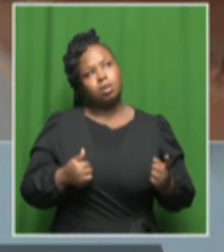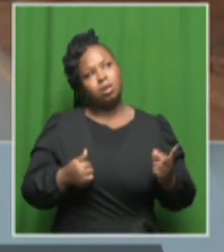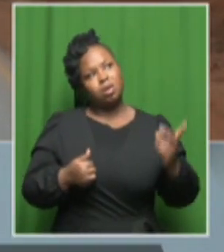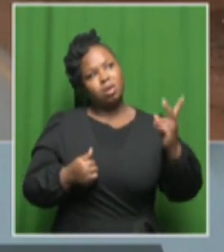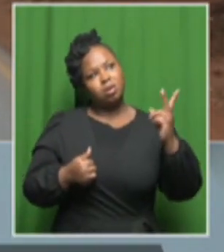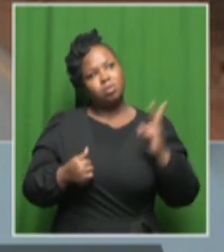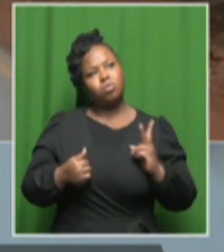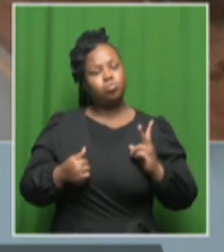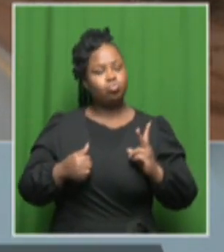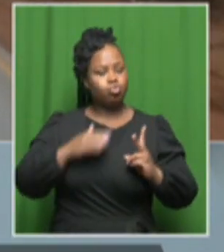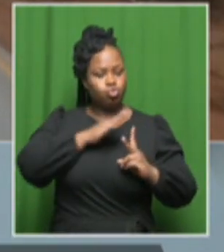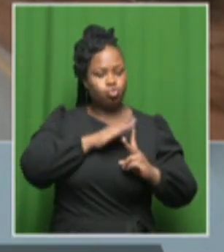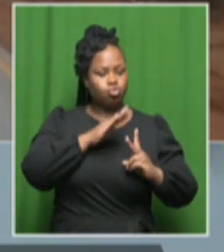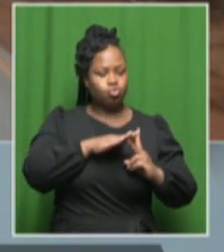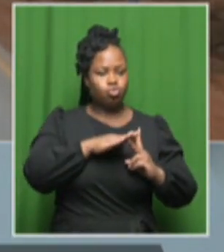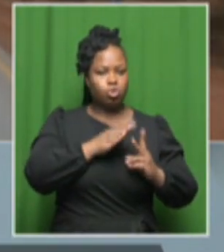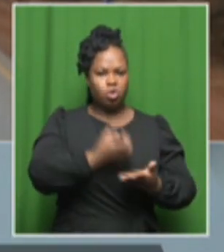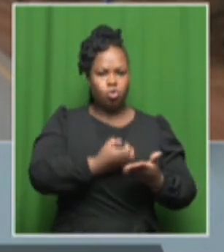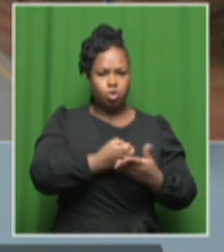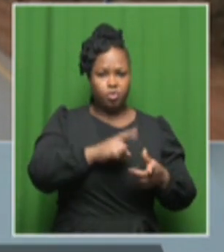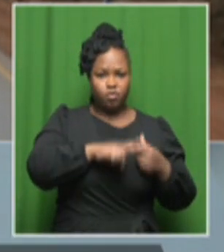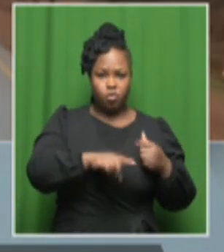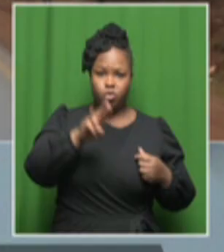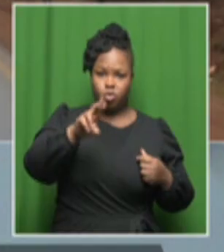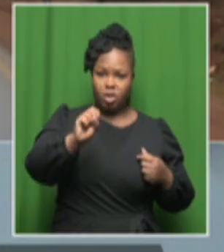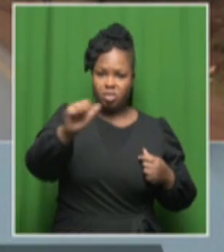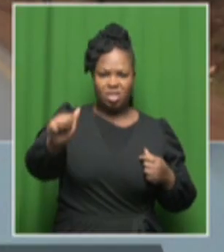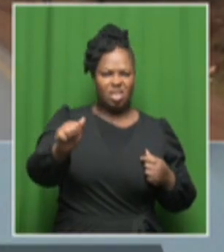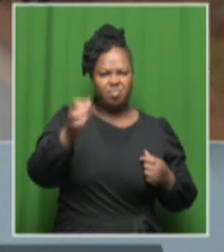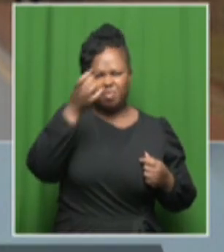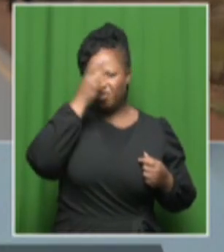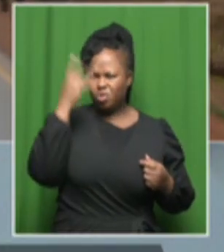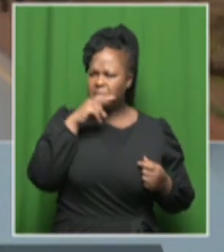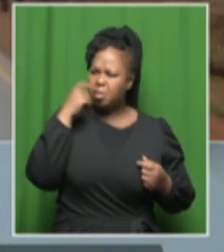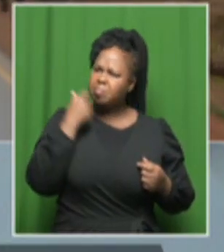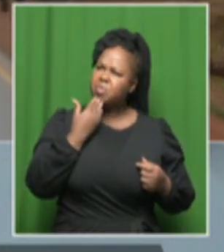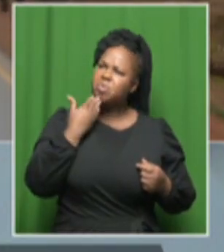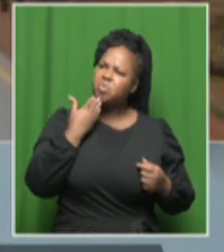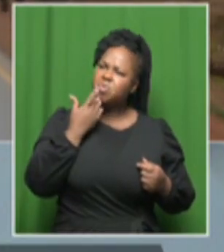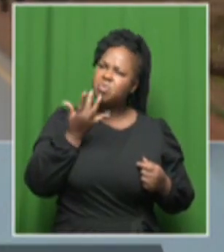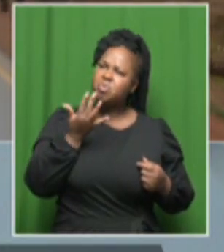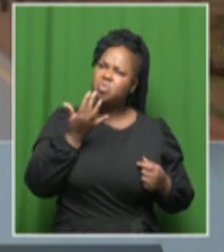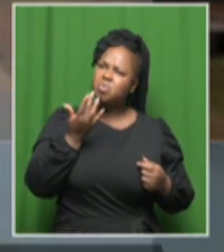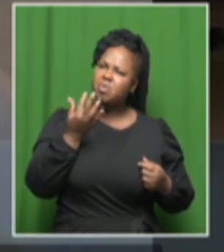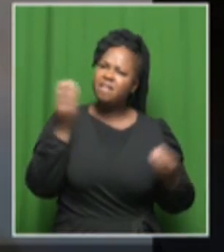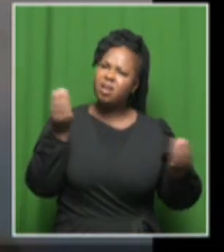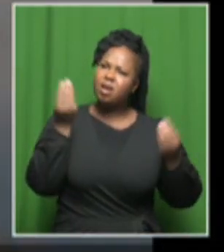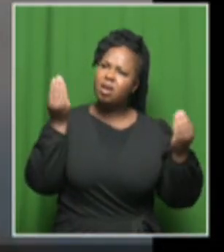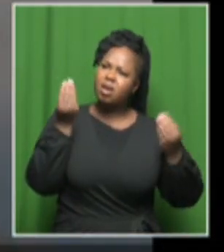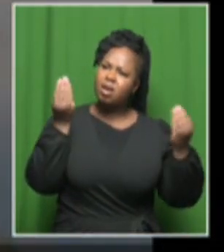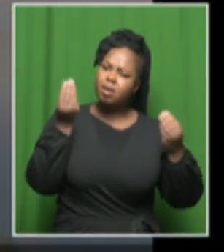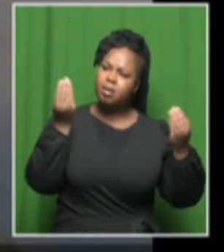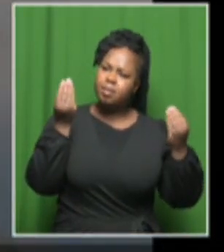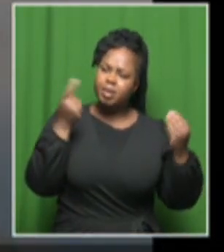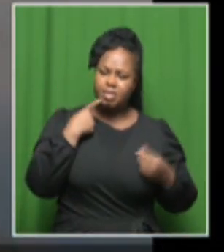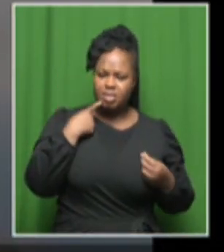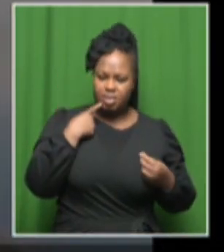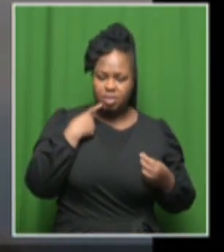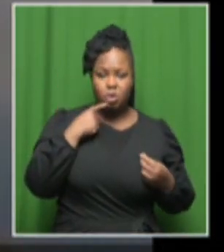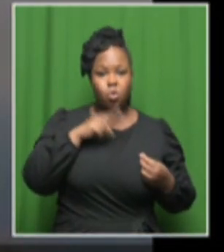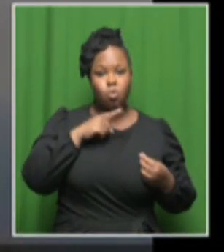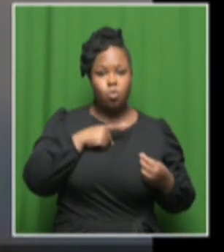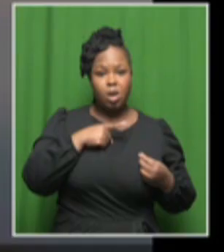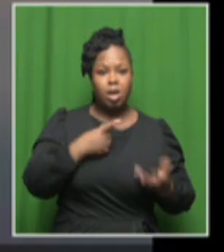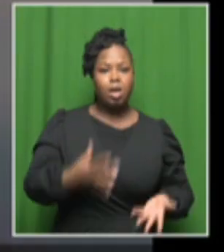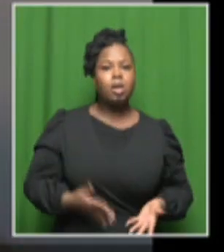2 economists from the USA. These 2 economists, I would have forgotten their names, but they are very popular globally for their